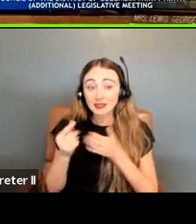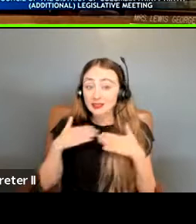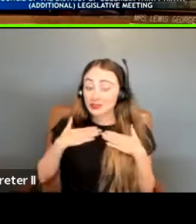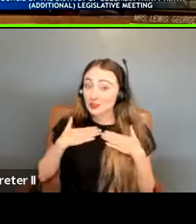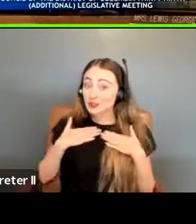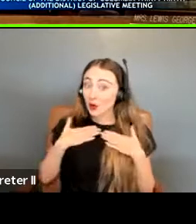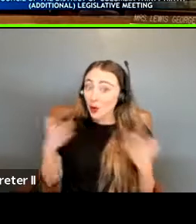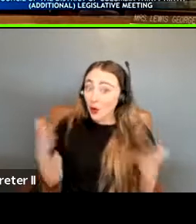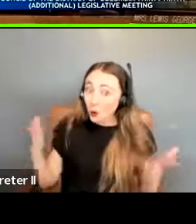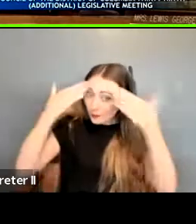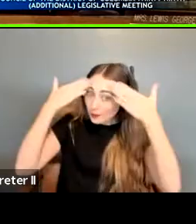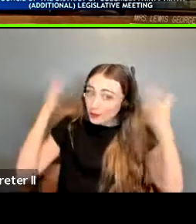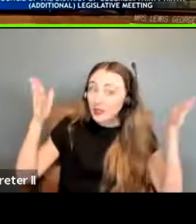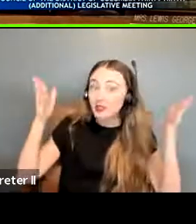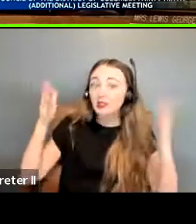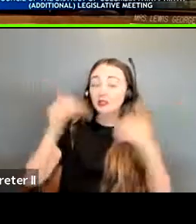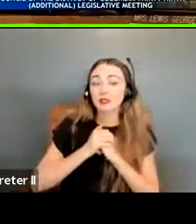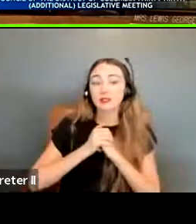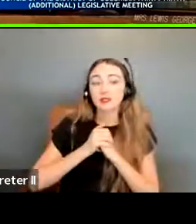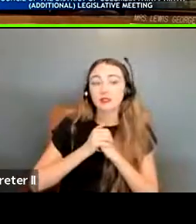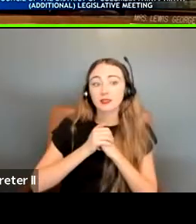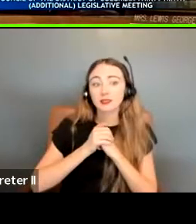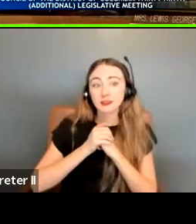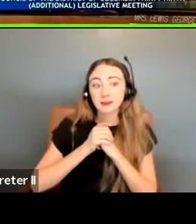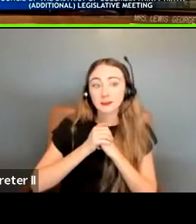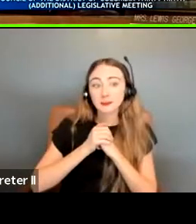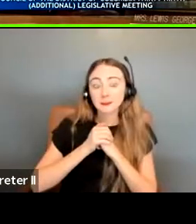open to